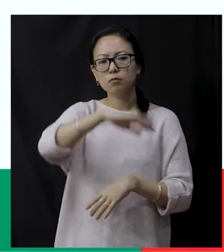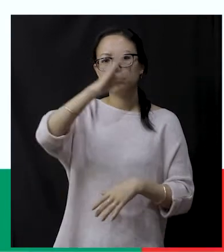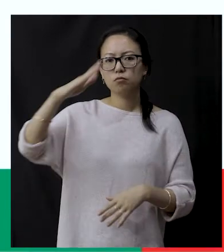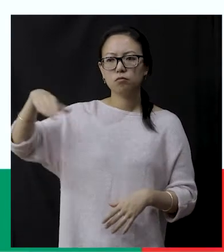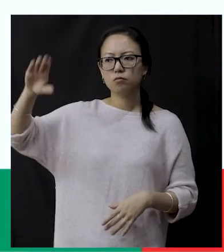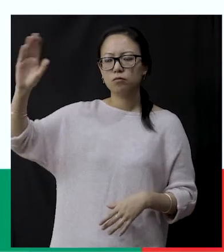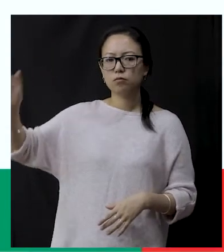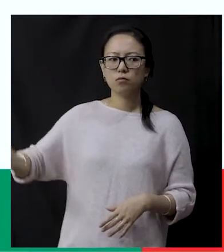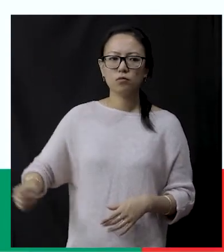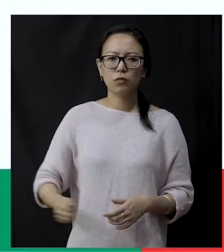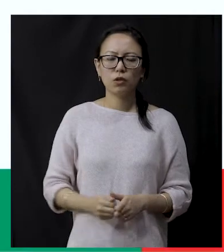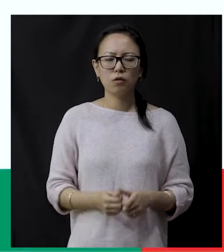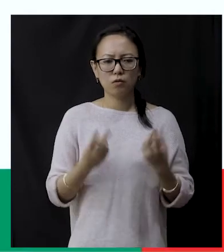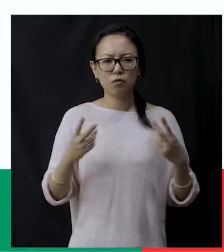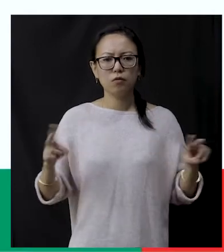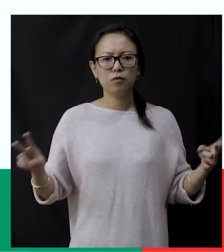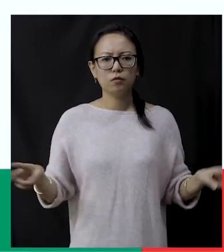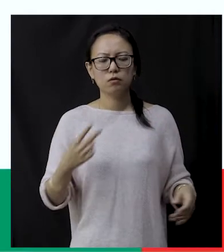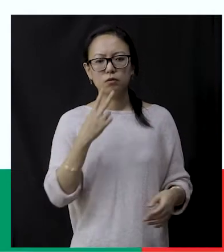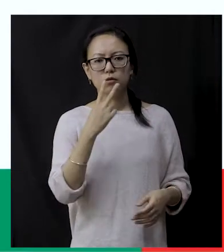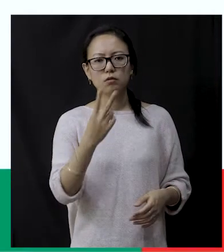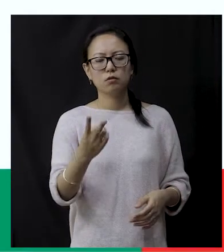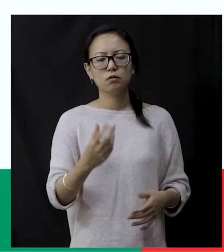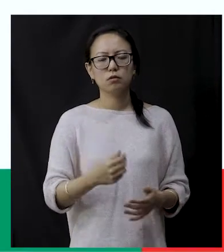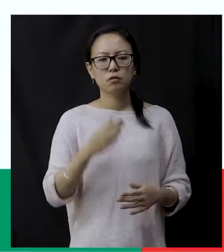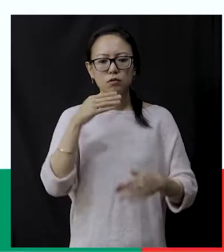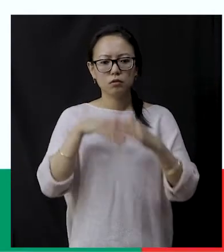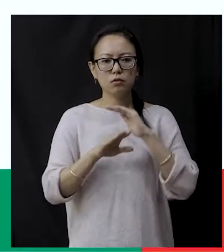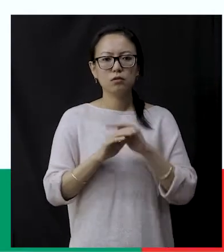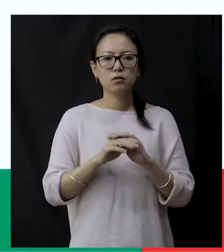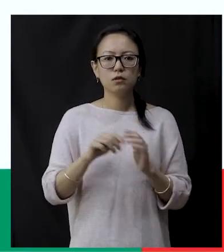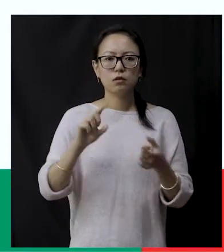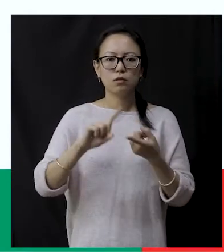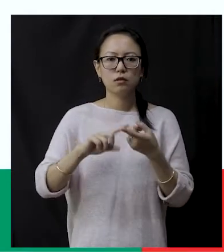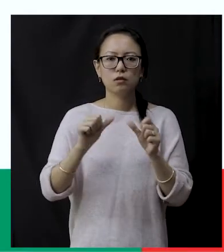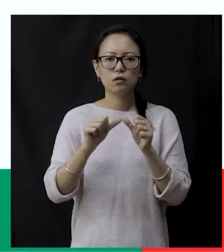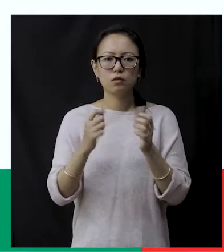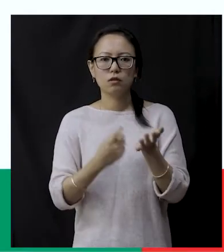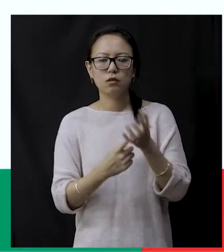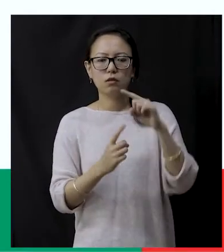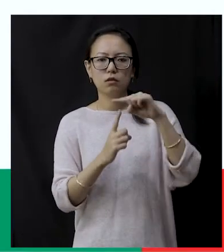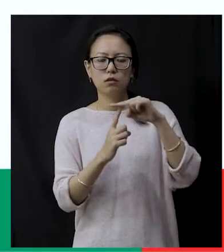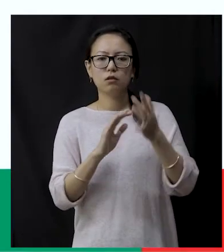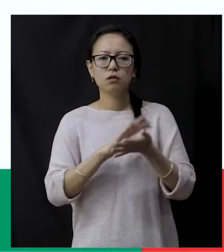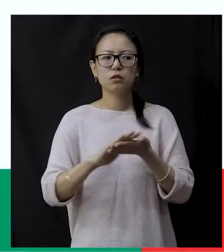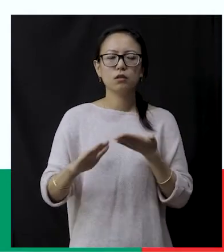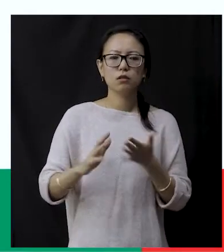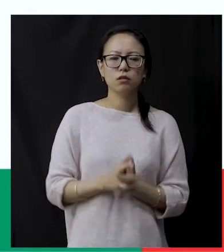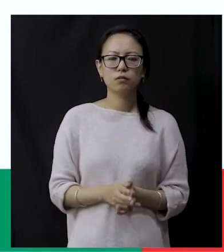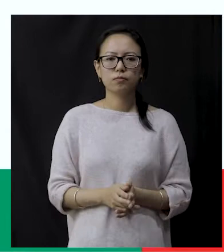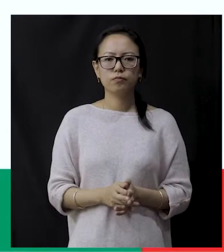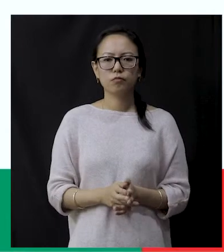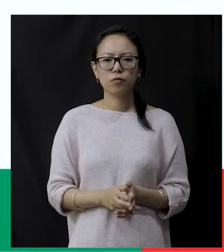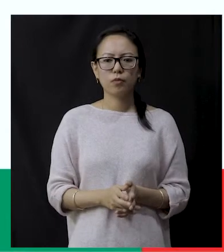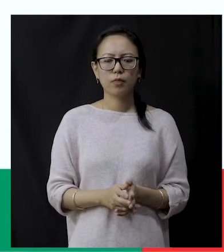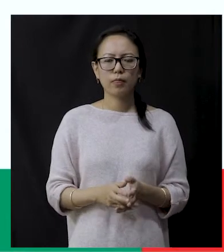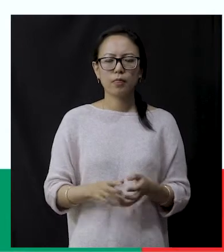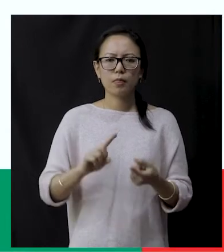mountains. Okay, now the Earth, you know the shape of the